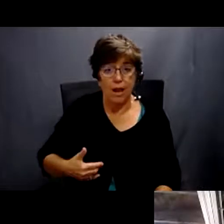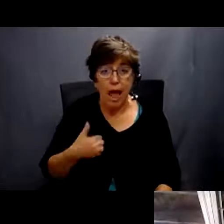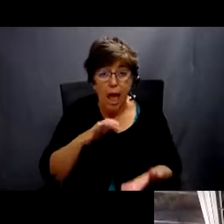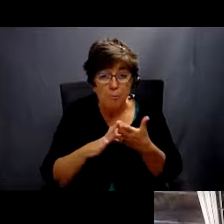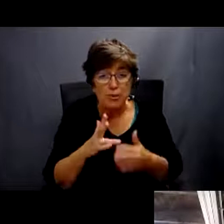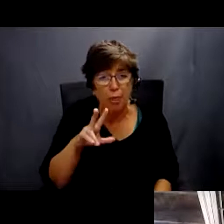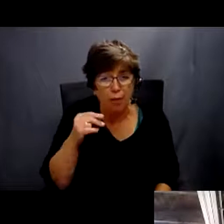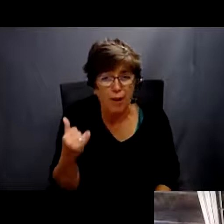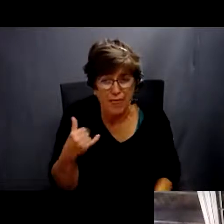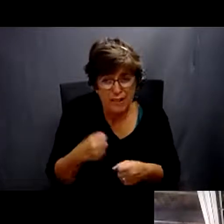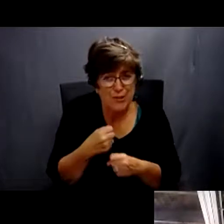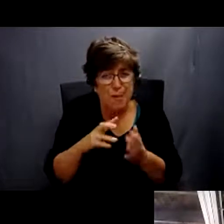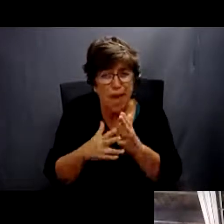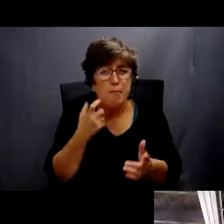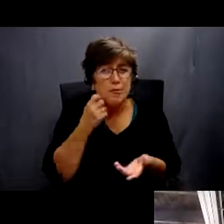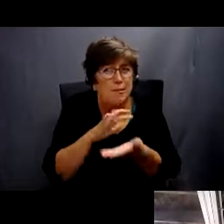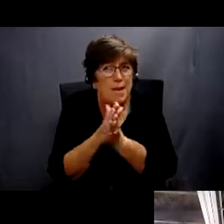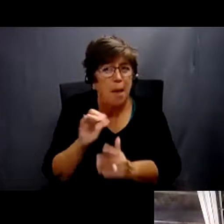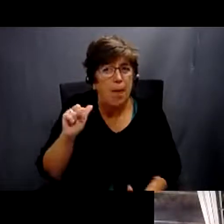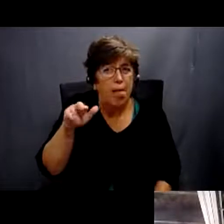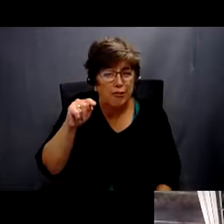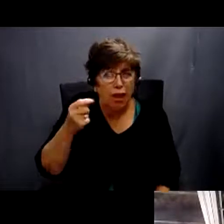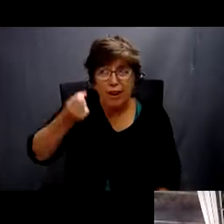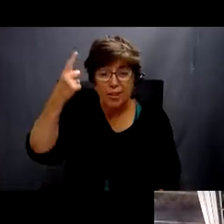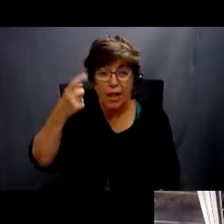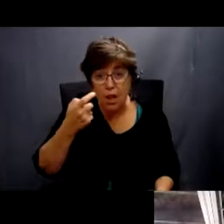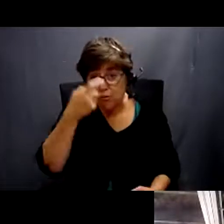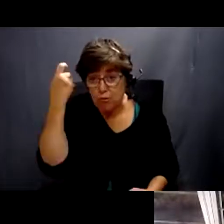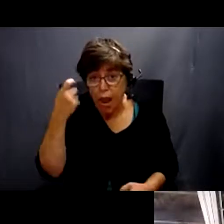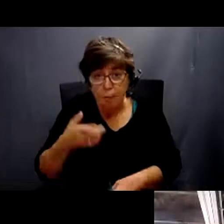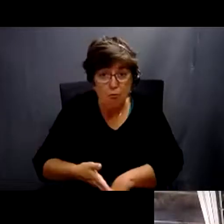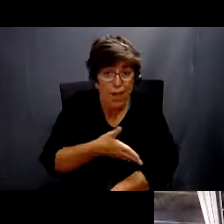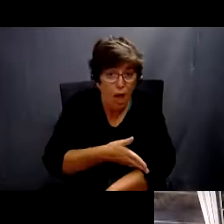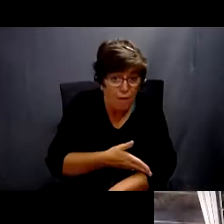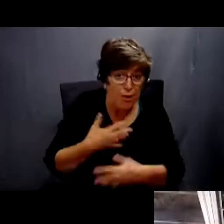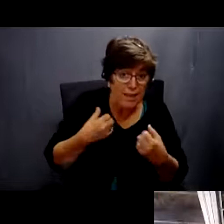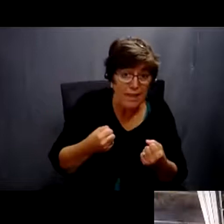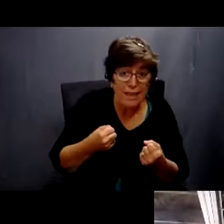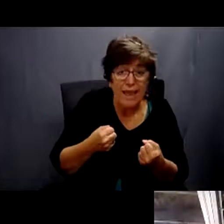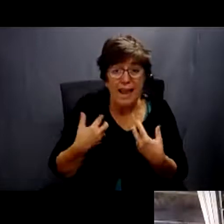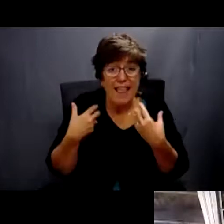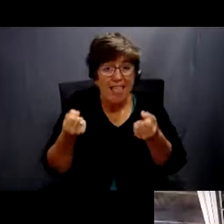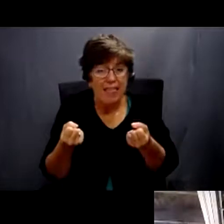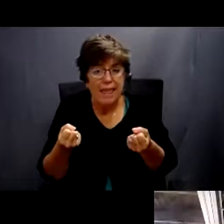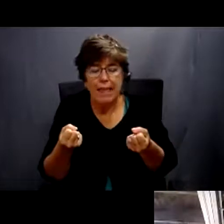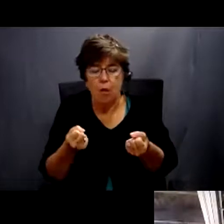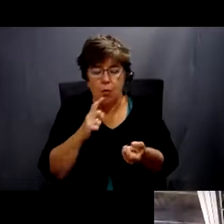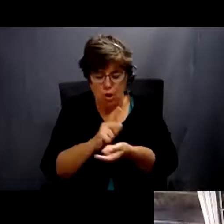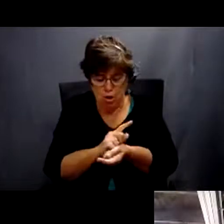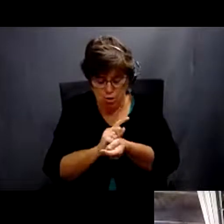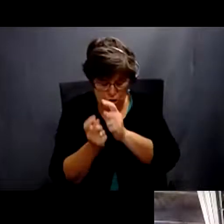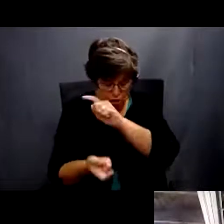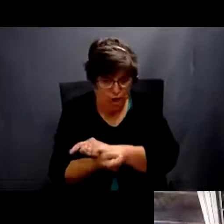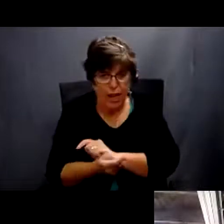an adult. And in trauma recovery and trauma healing, I think it's so much about identity formation and rechanging those core beliefs.